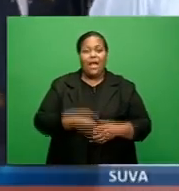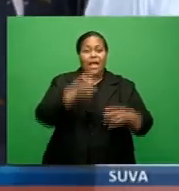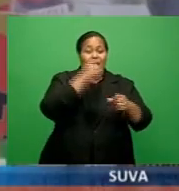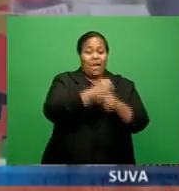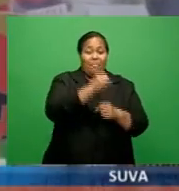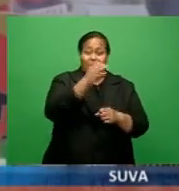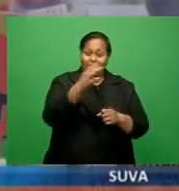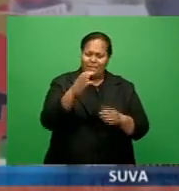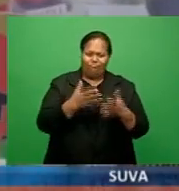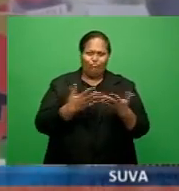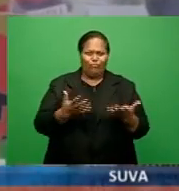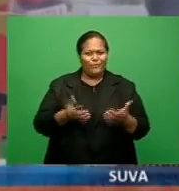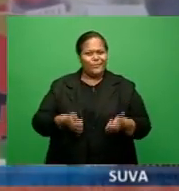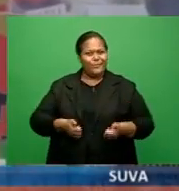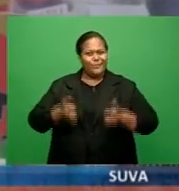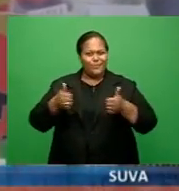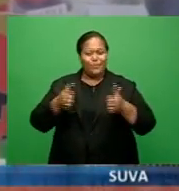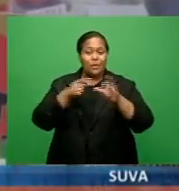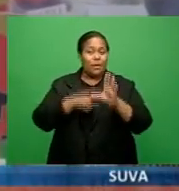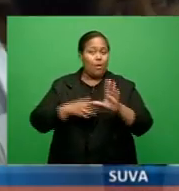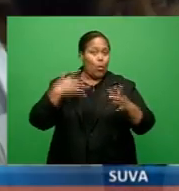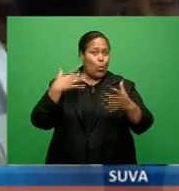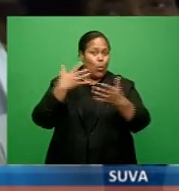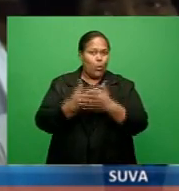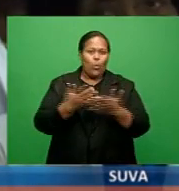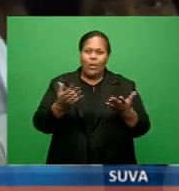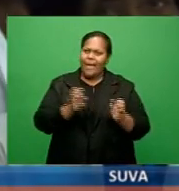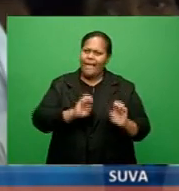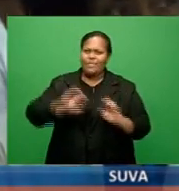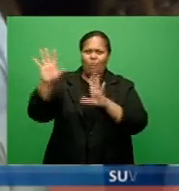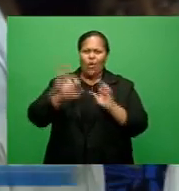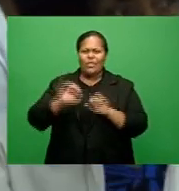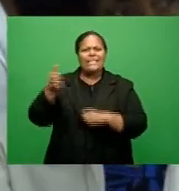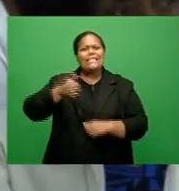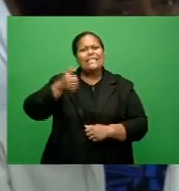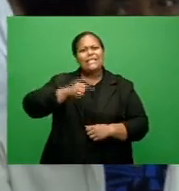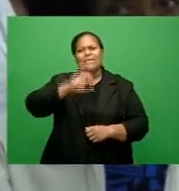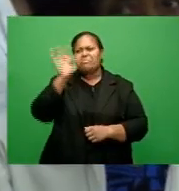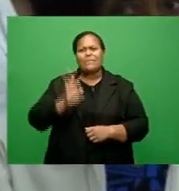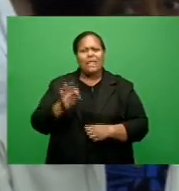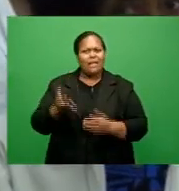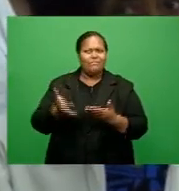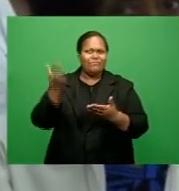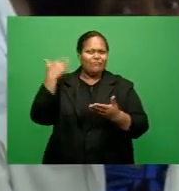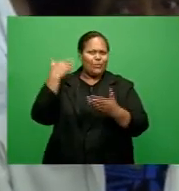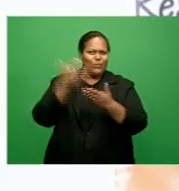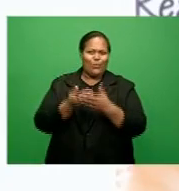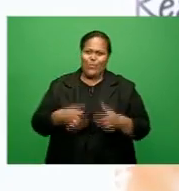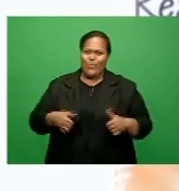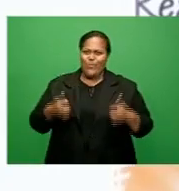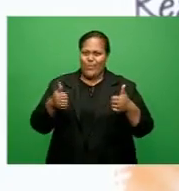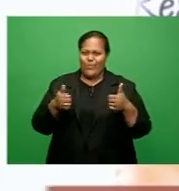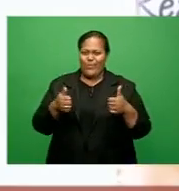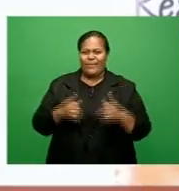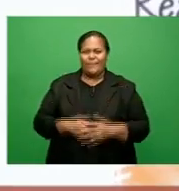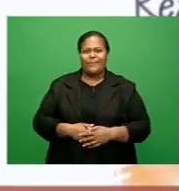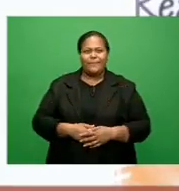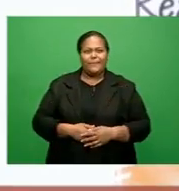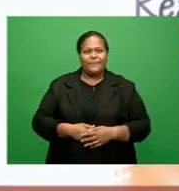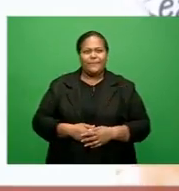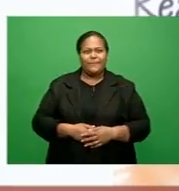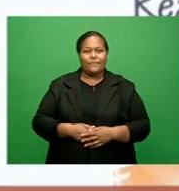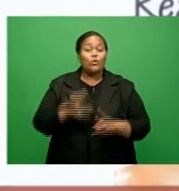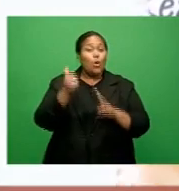had a promising year so far with export sales of 16% above year to date. We have also cleared backlog liabilities